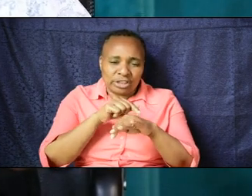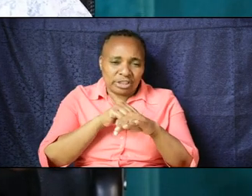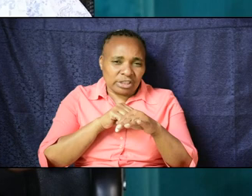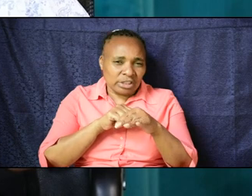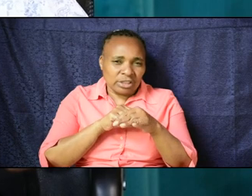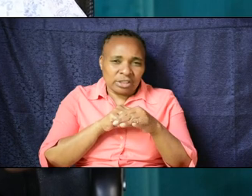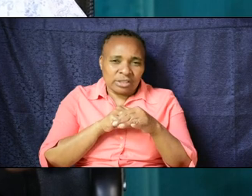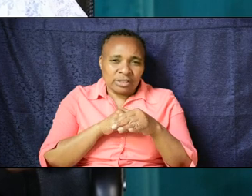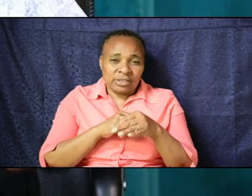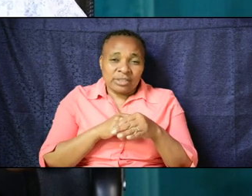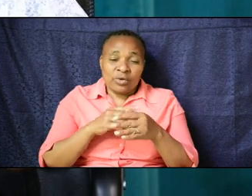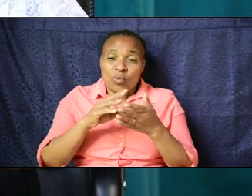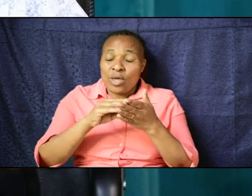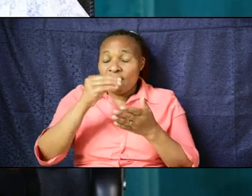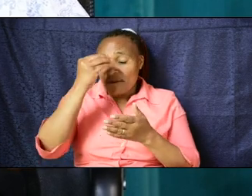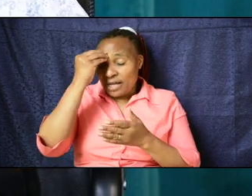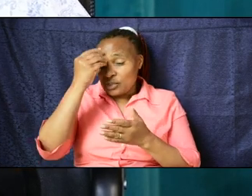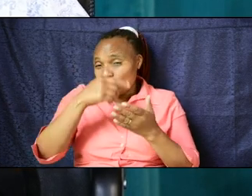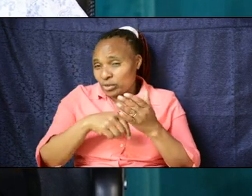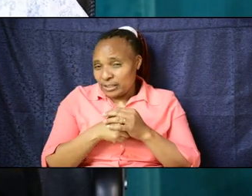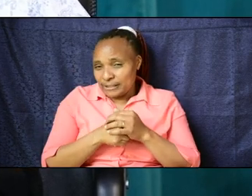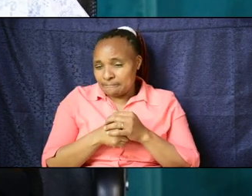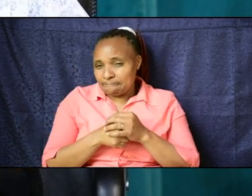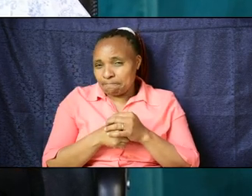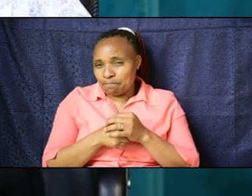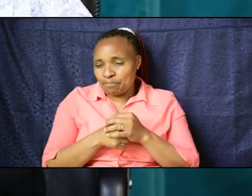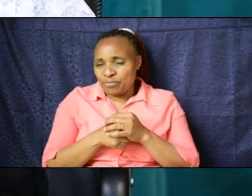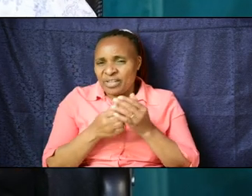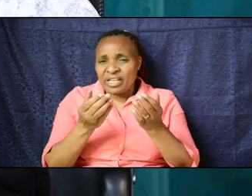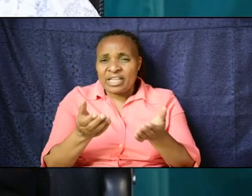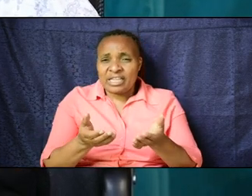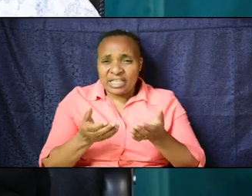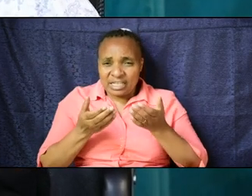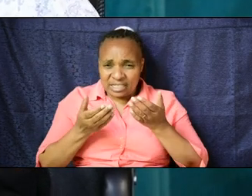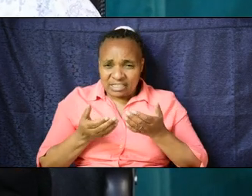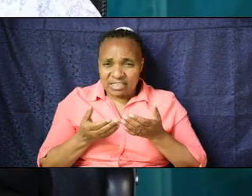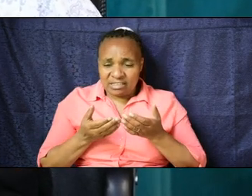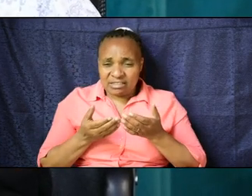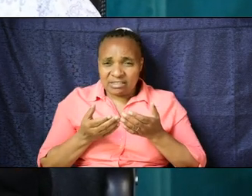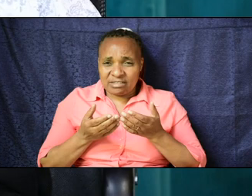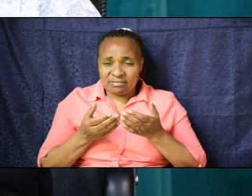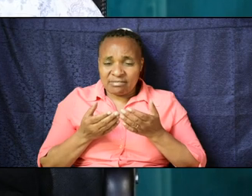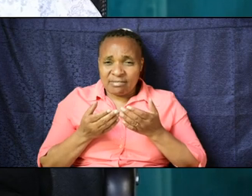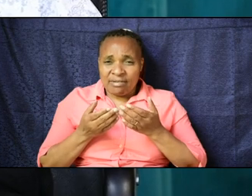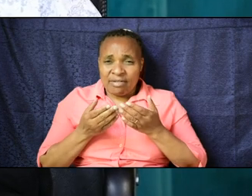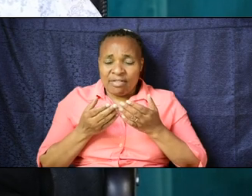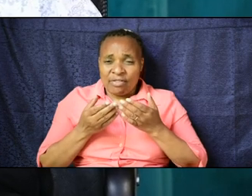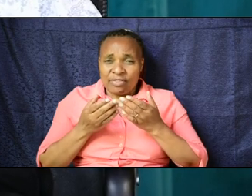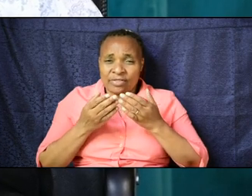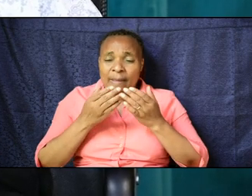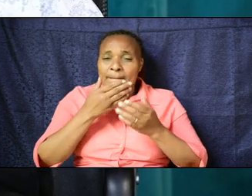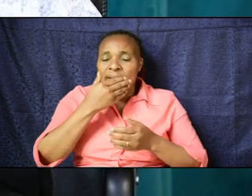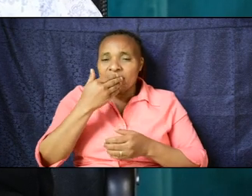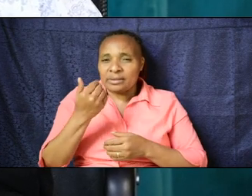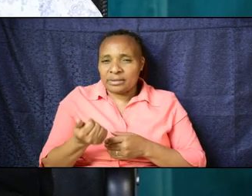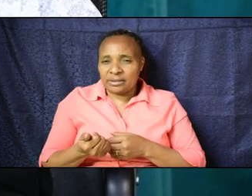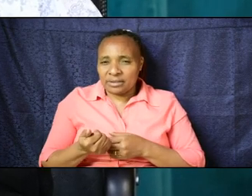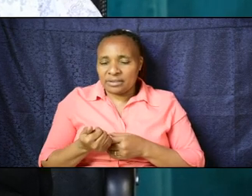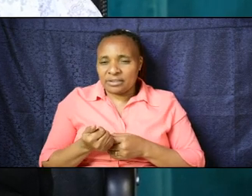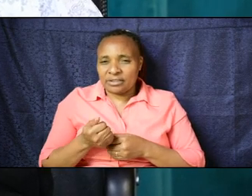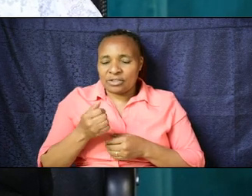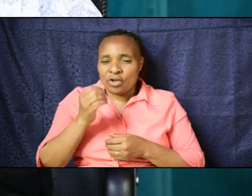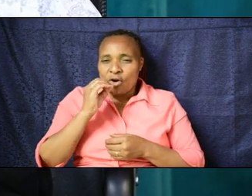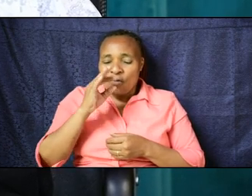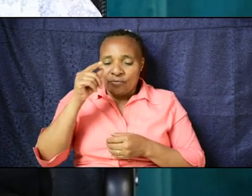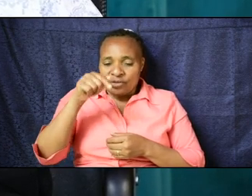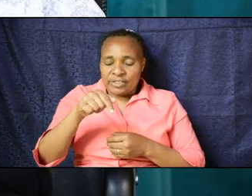So we learned that they needed the best. Only the best. Of the sheep they